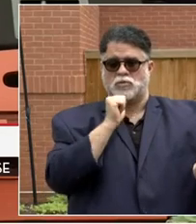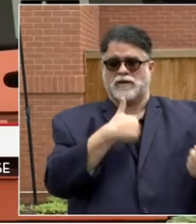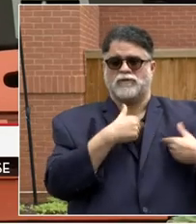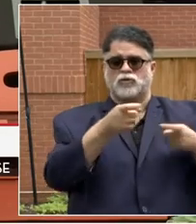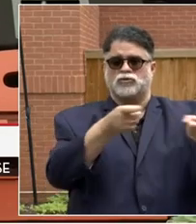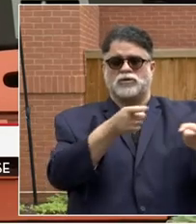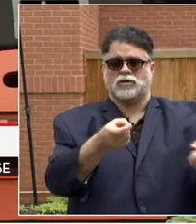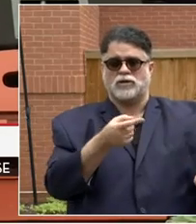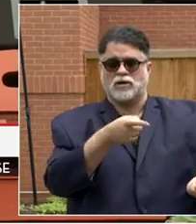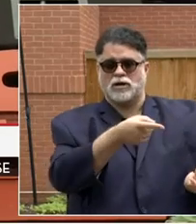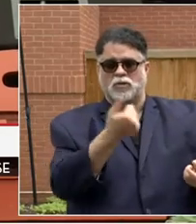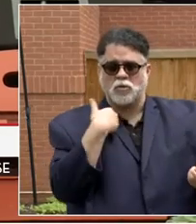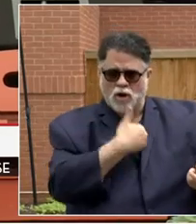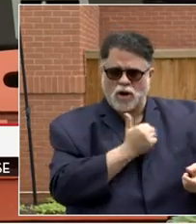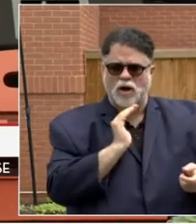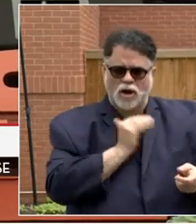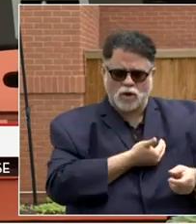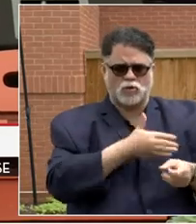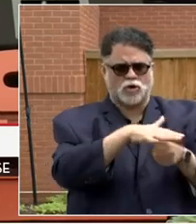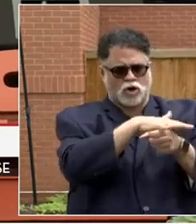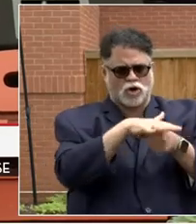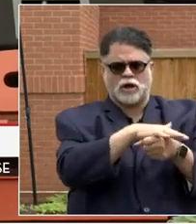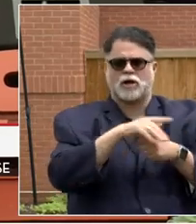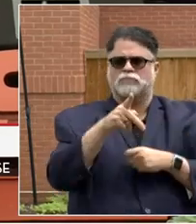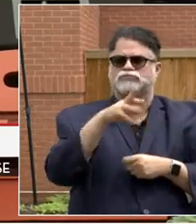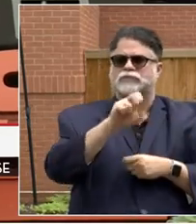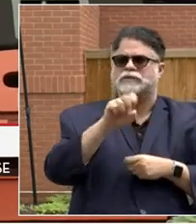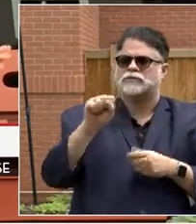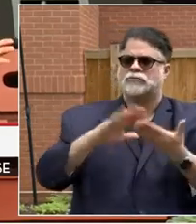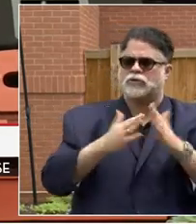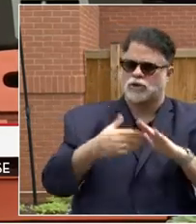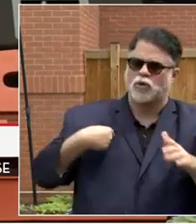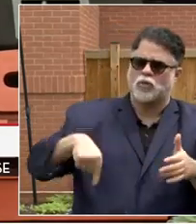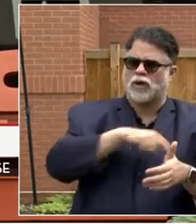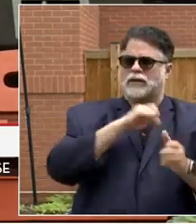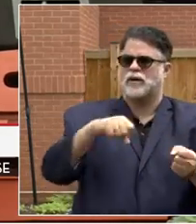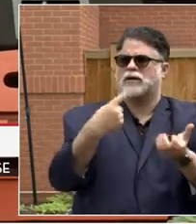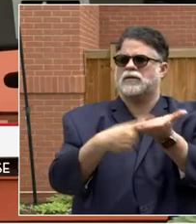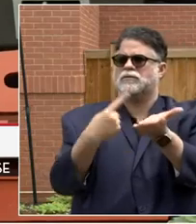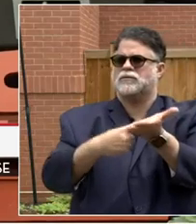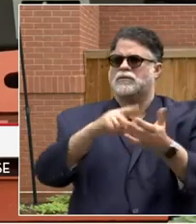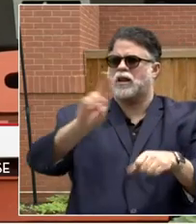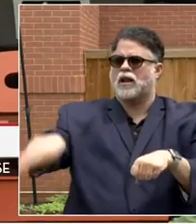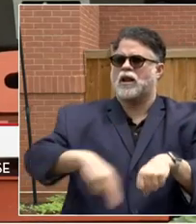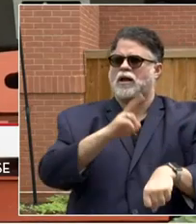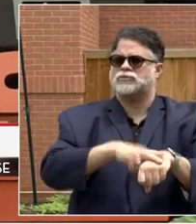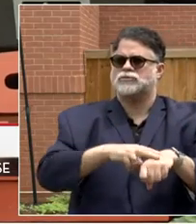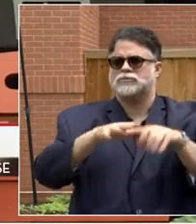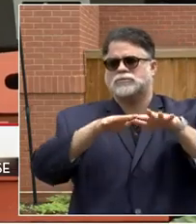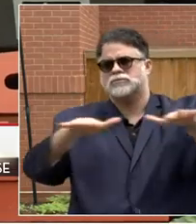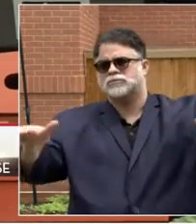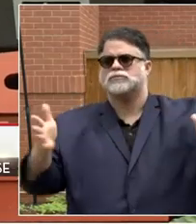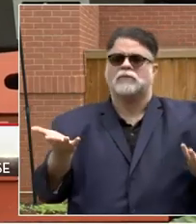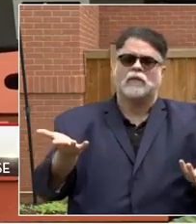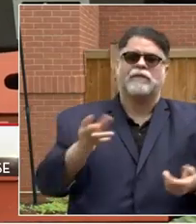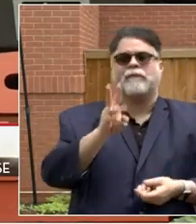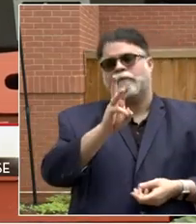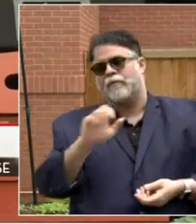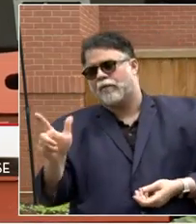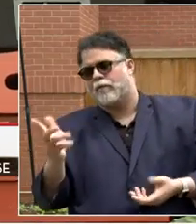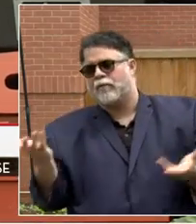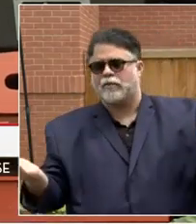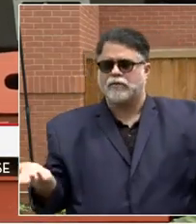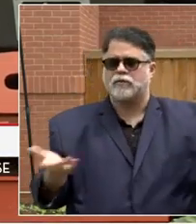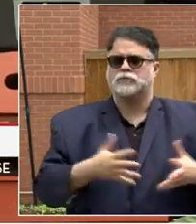local press in the national discussion, well, I think that all of us need to